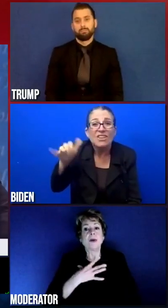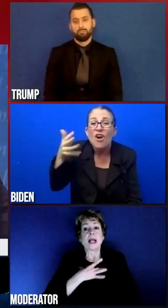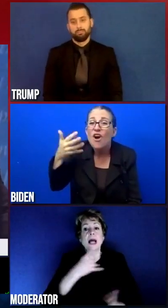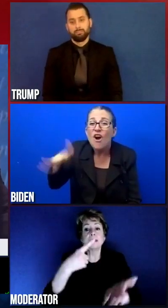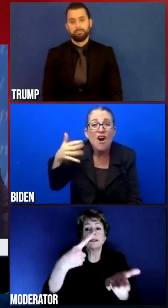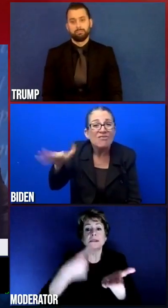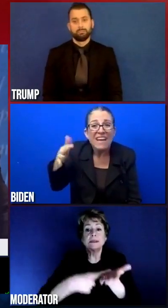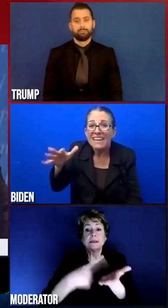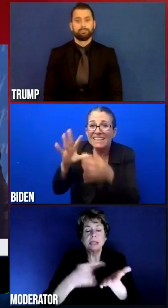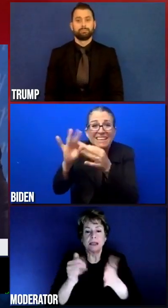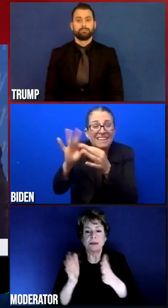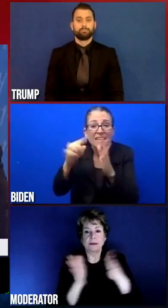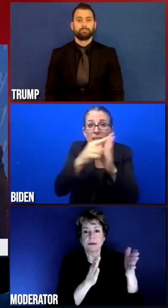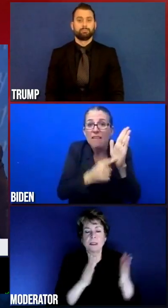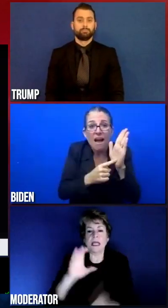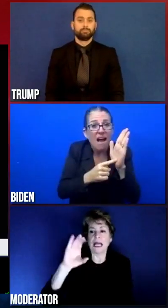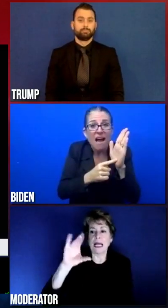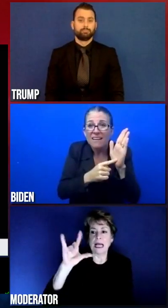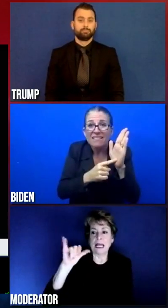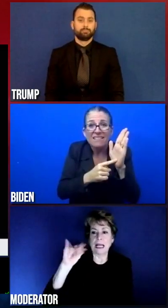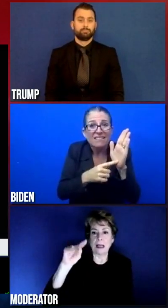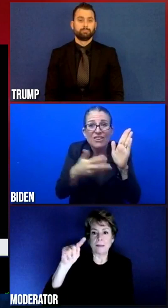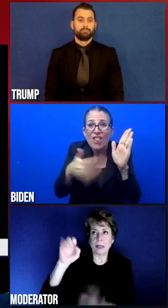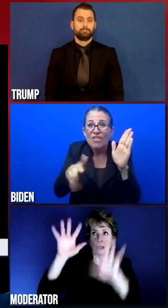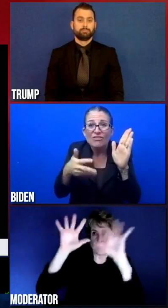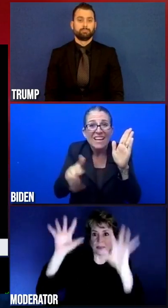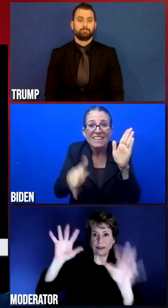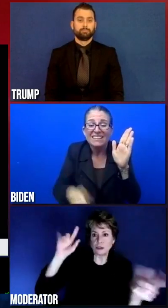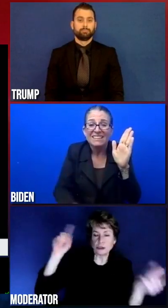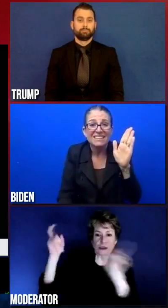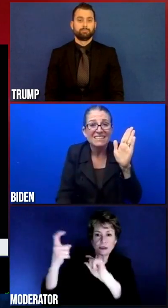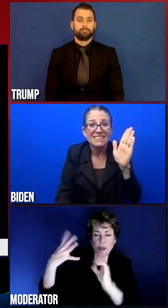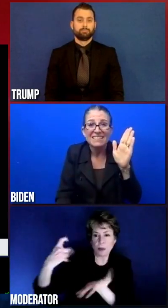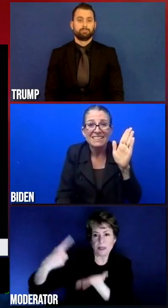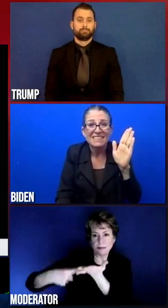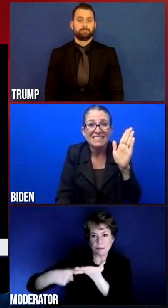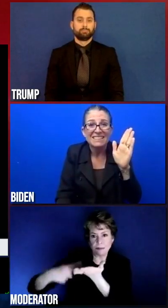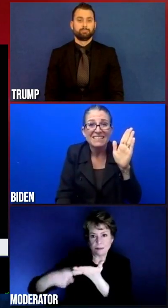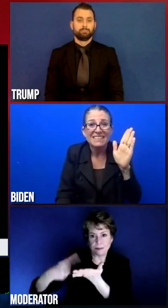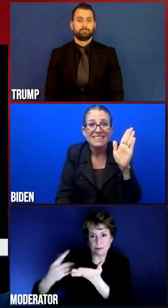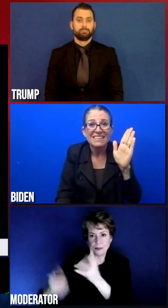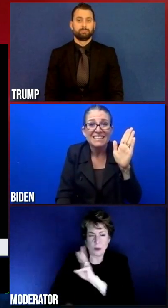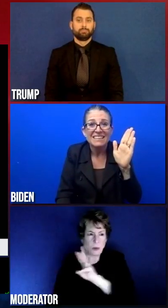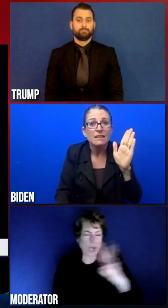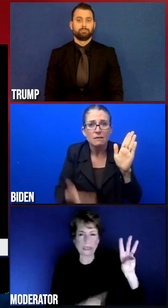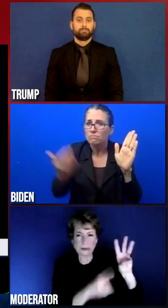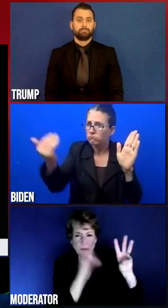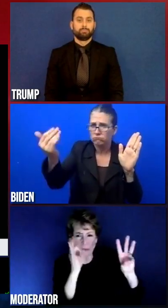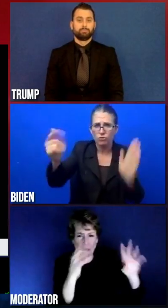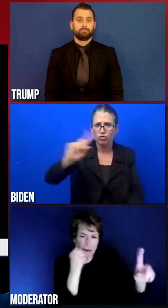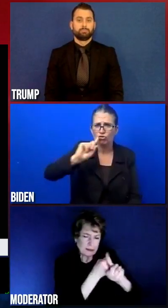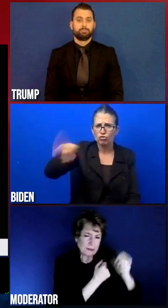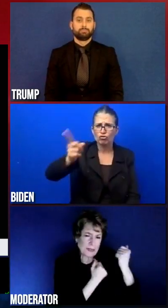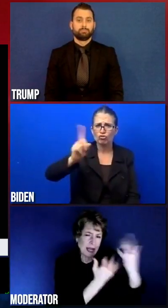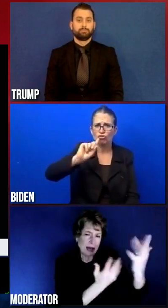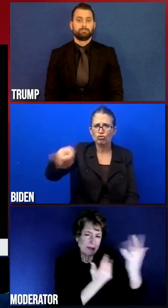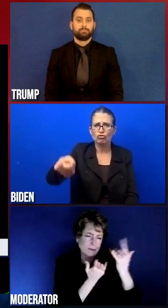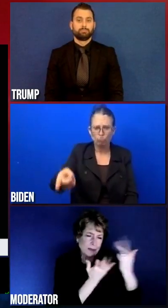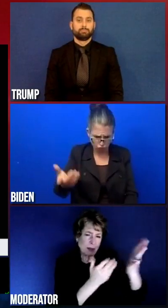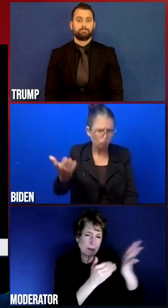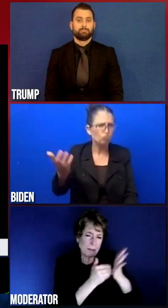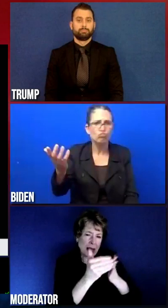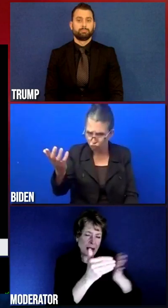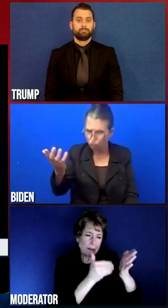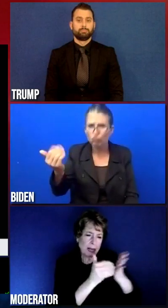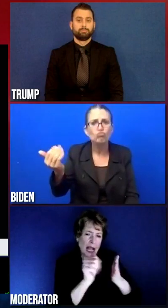Okay. The forest fires in the West are raging now. They have burned millions of acres. They have displaced